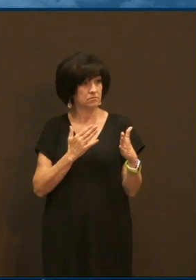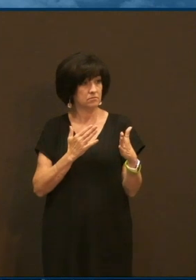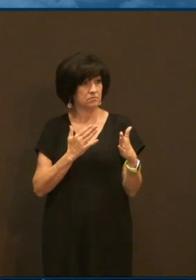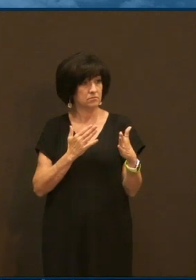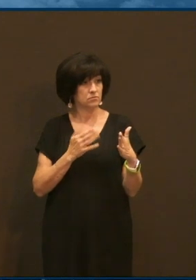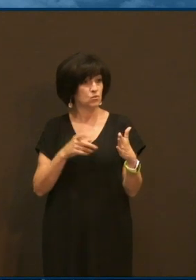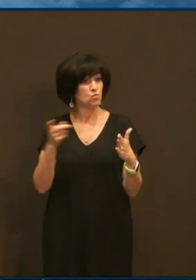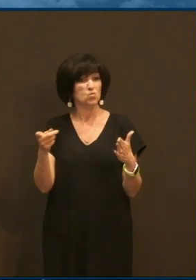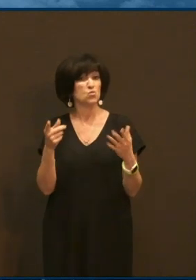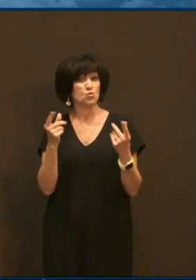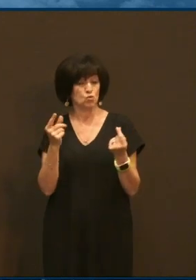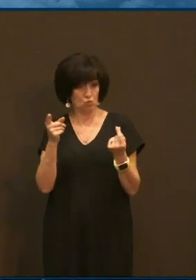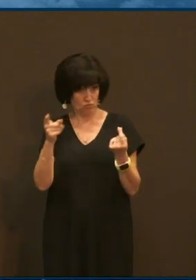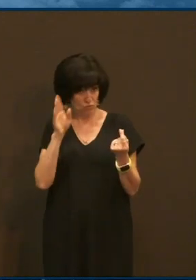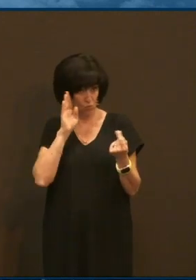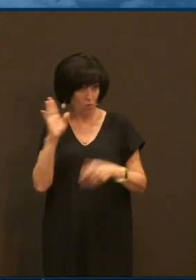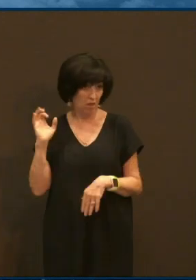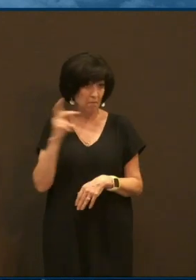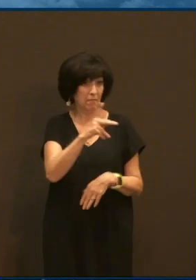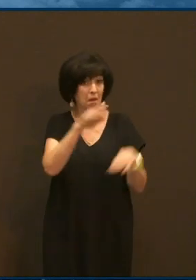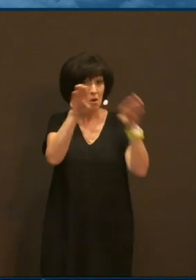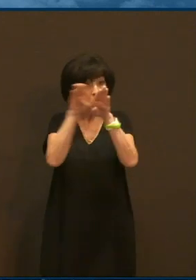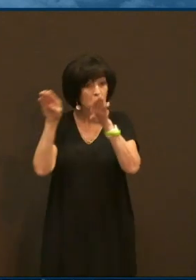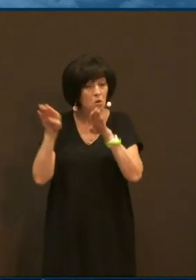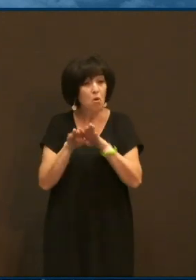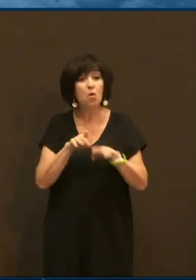putting restrictions back in place during the pandemic?